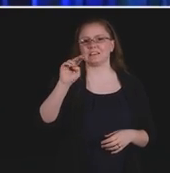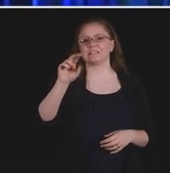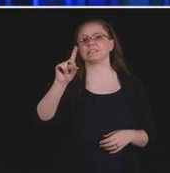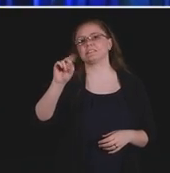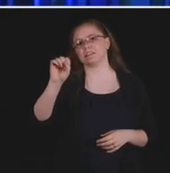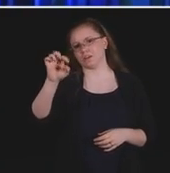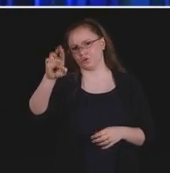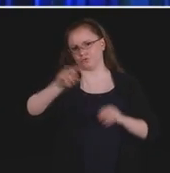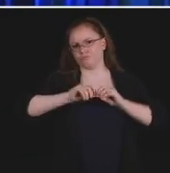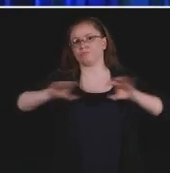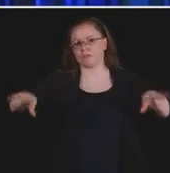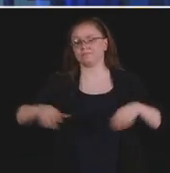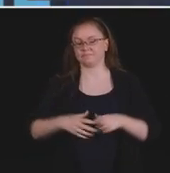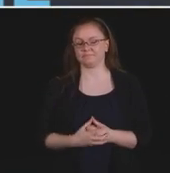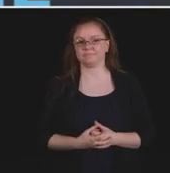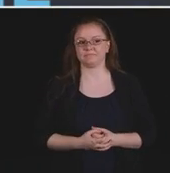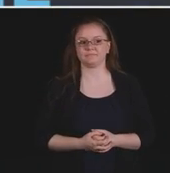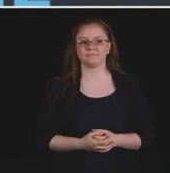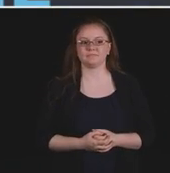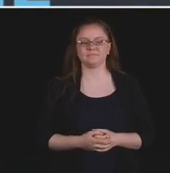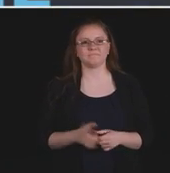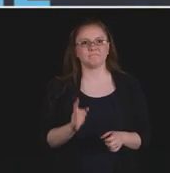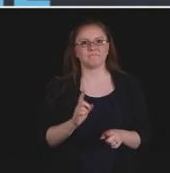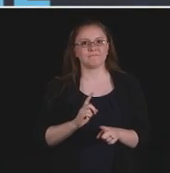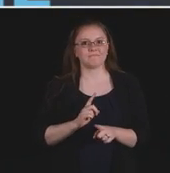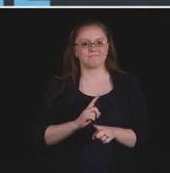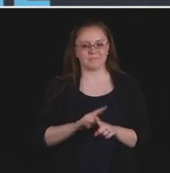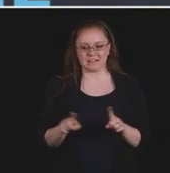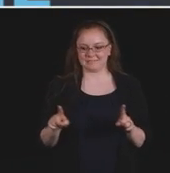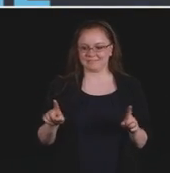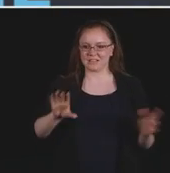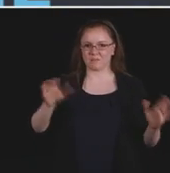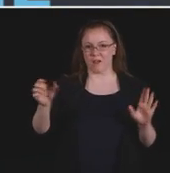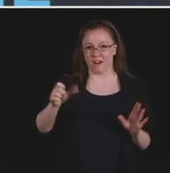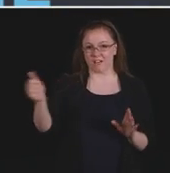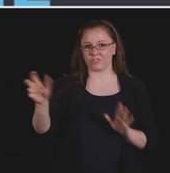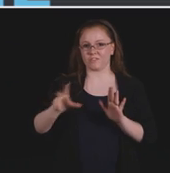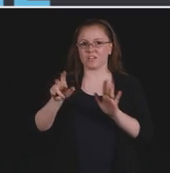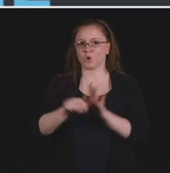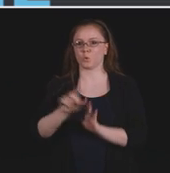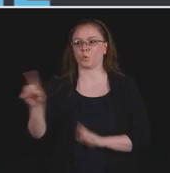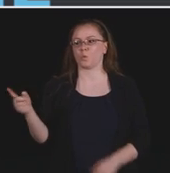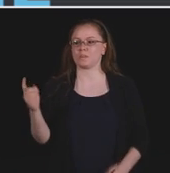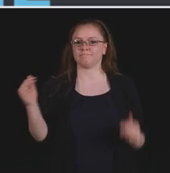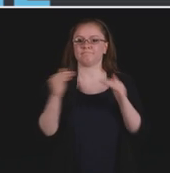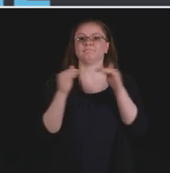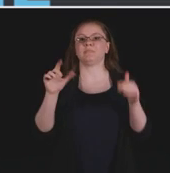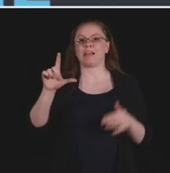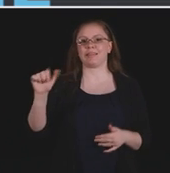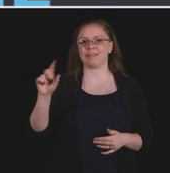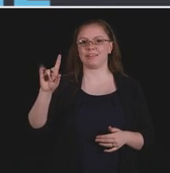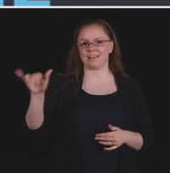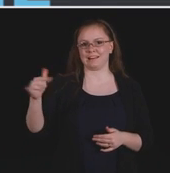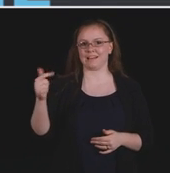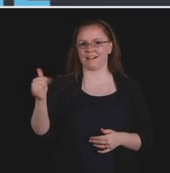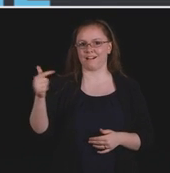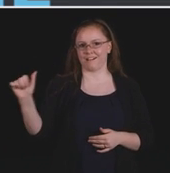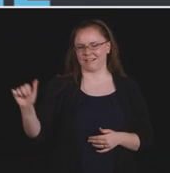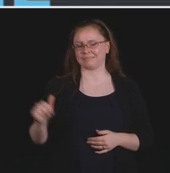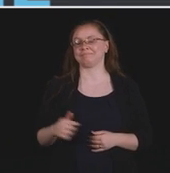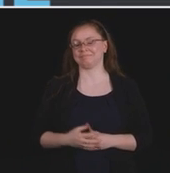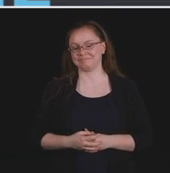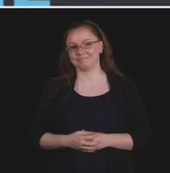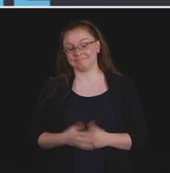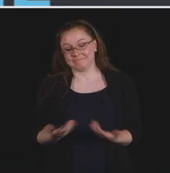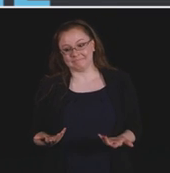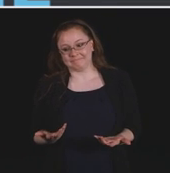Only Lady Gaga gets that kind of views. So what can I say? Move